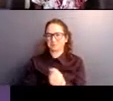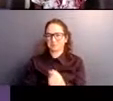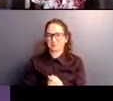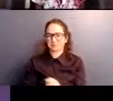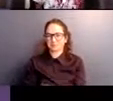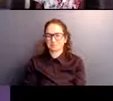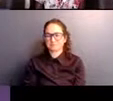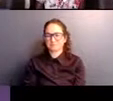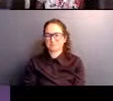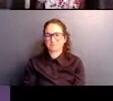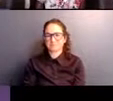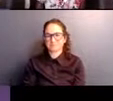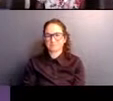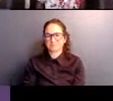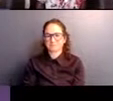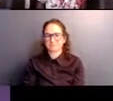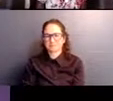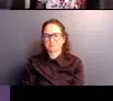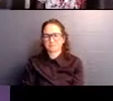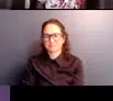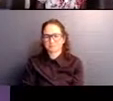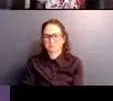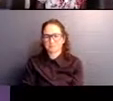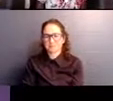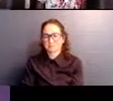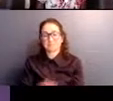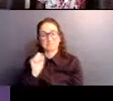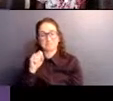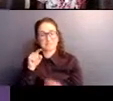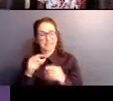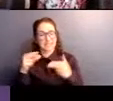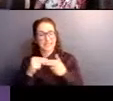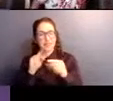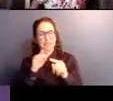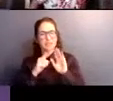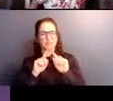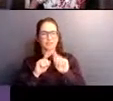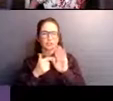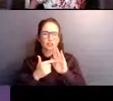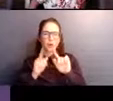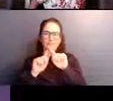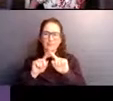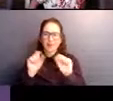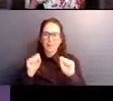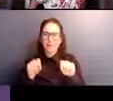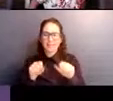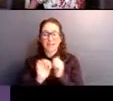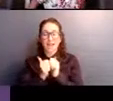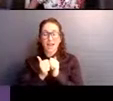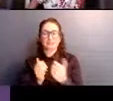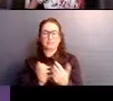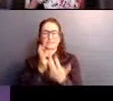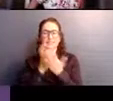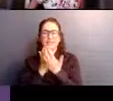this slide is just pointing out our specific differing abilities and the way to adapt